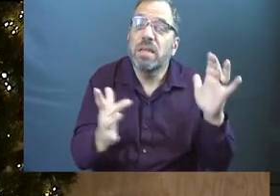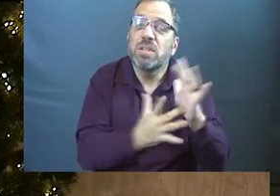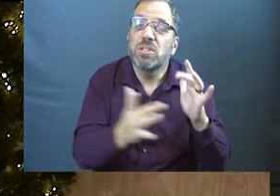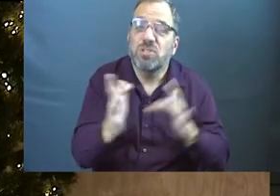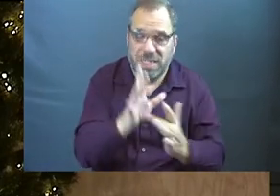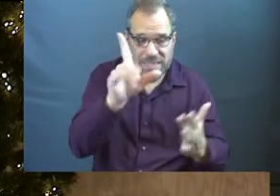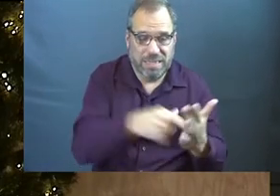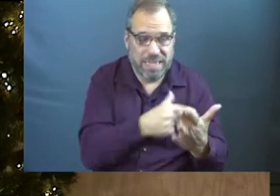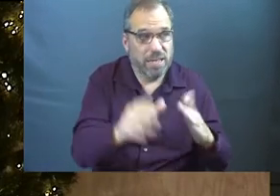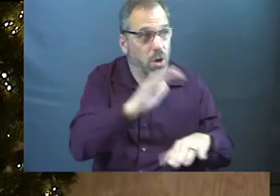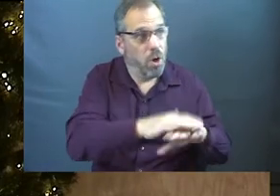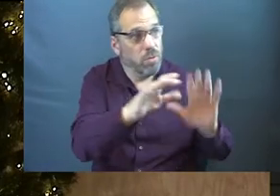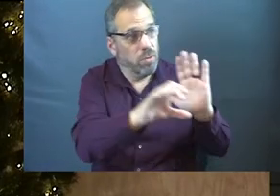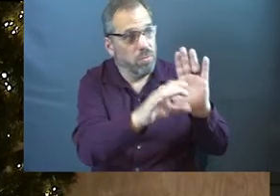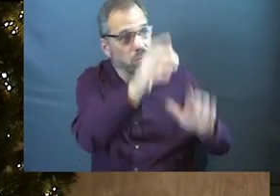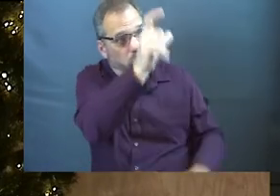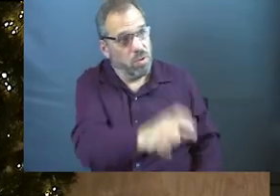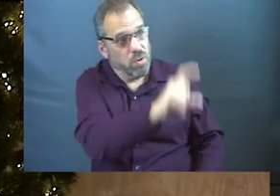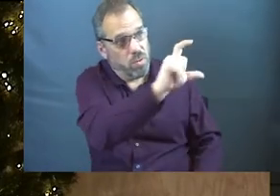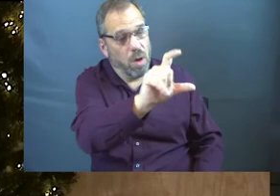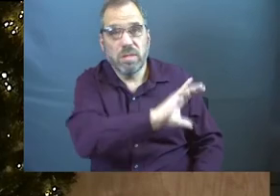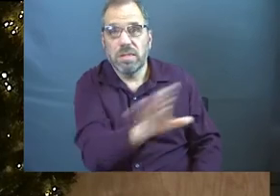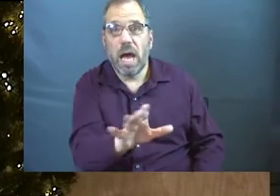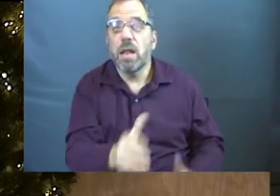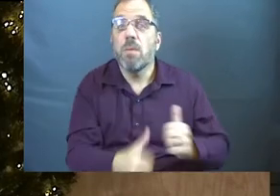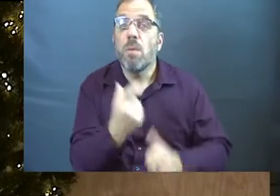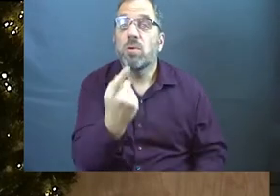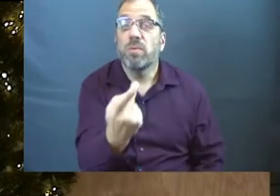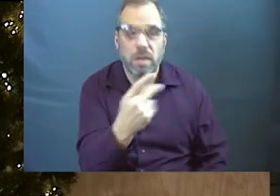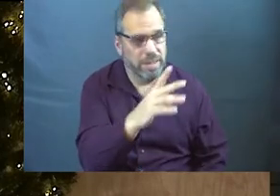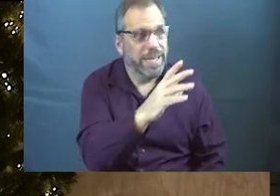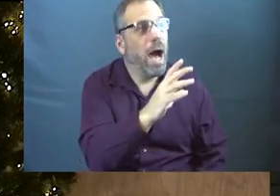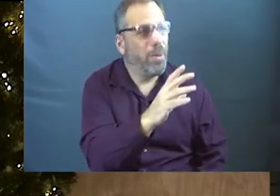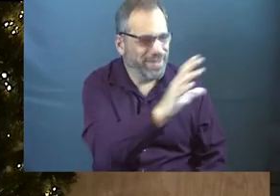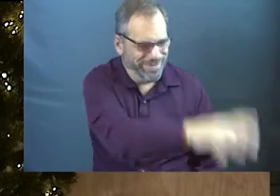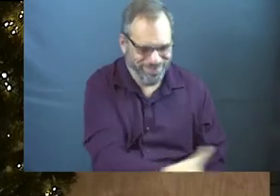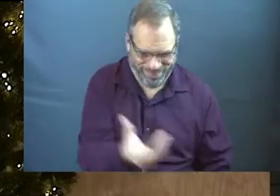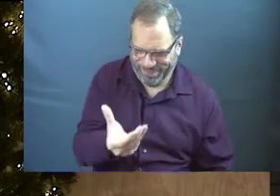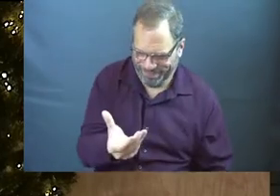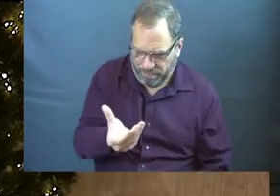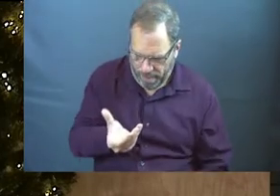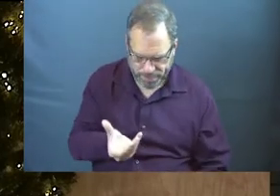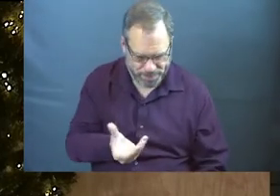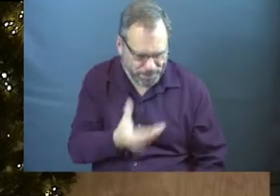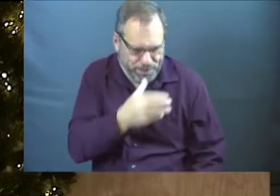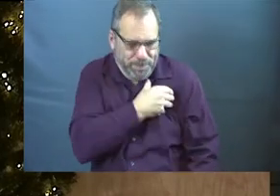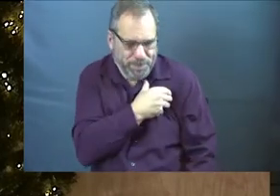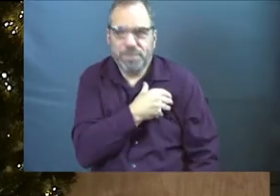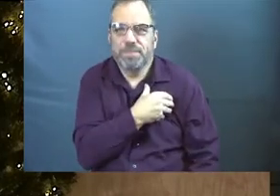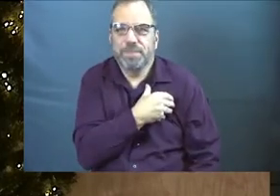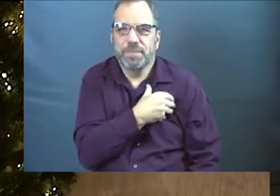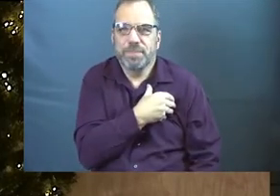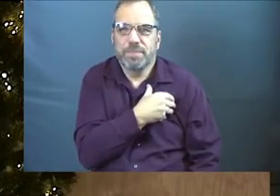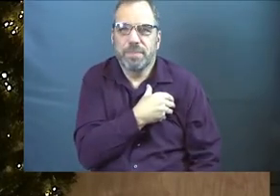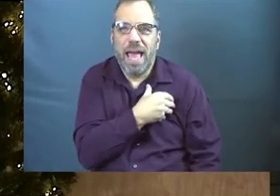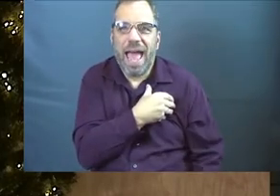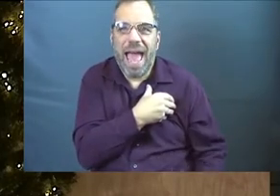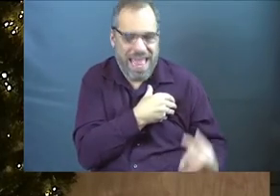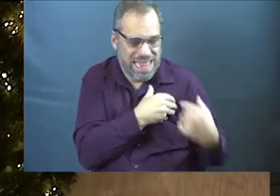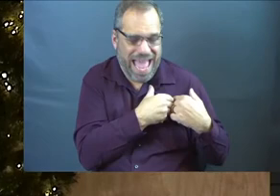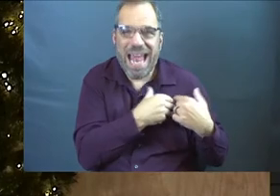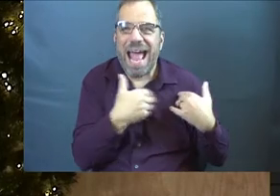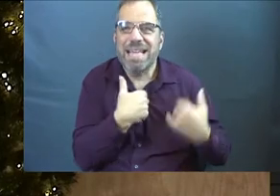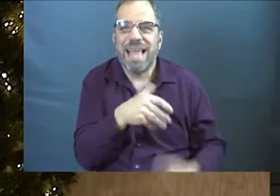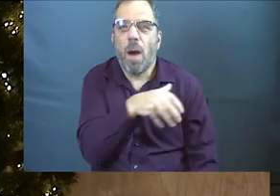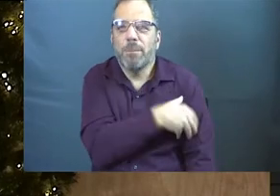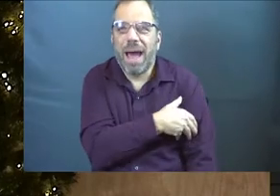Jesus canceled it on the cross. And most of us picked it right back up. And we give it power in our life every